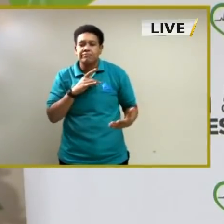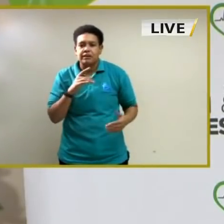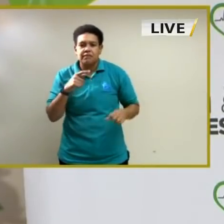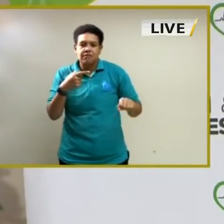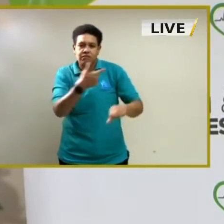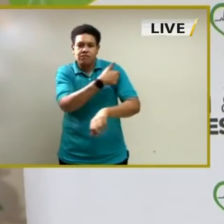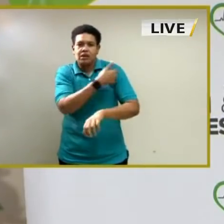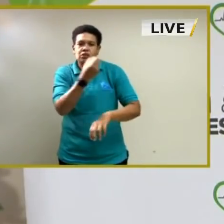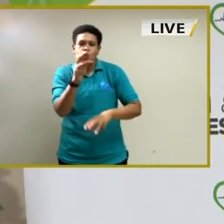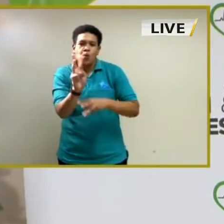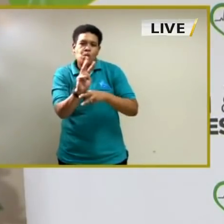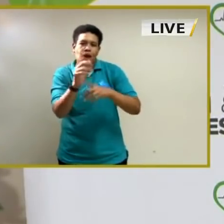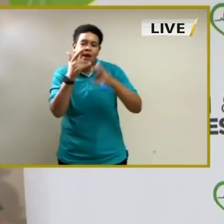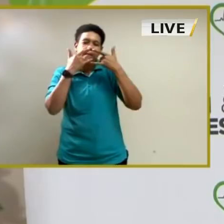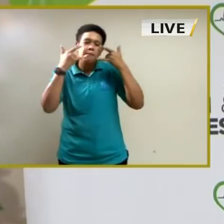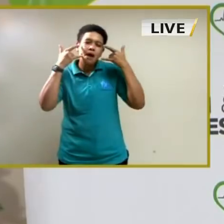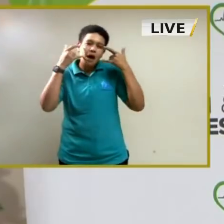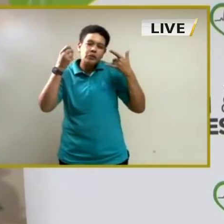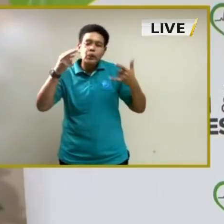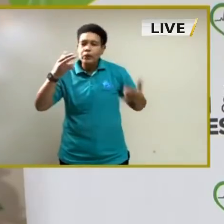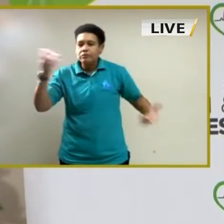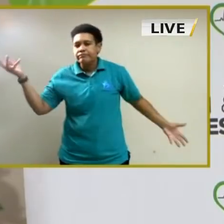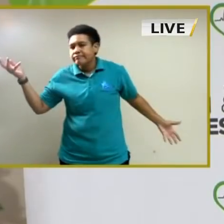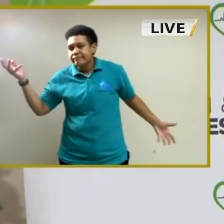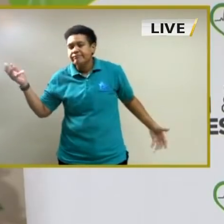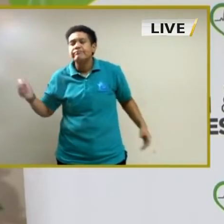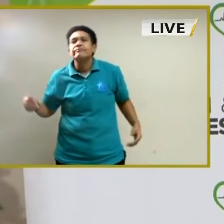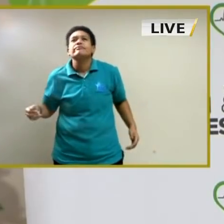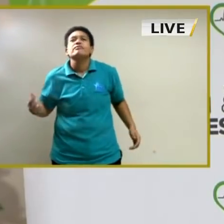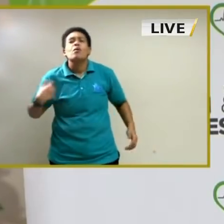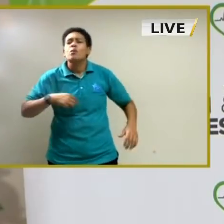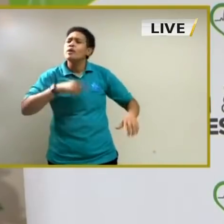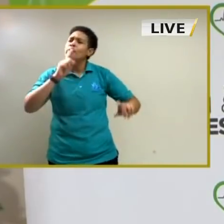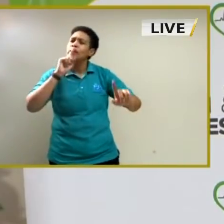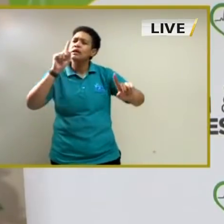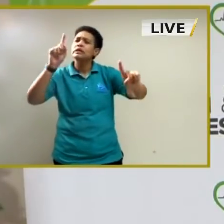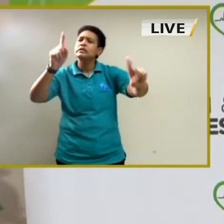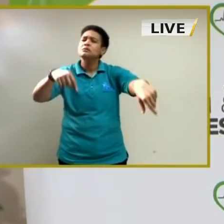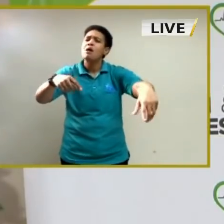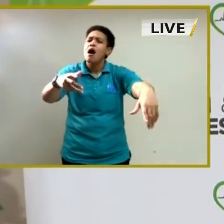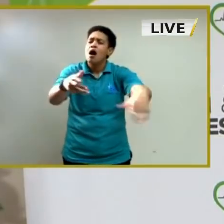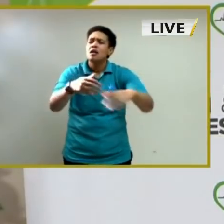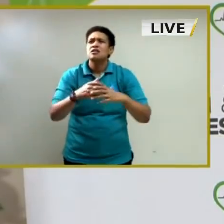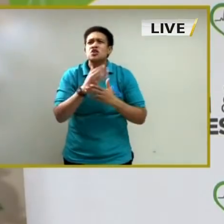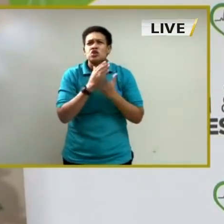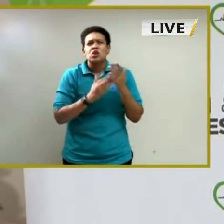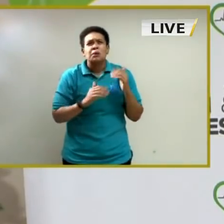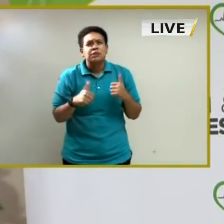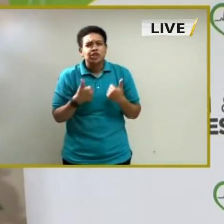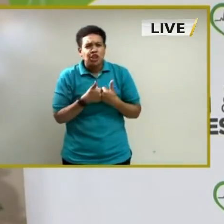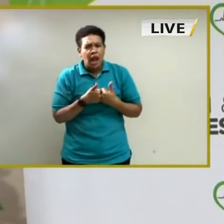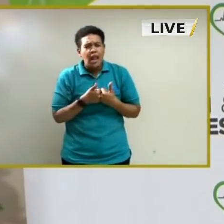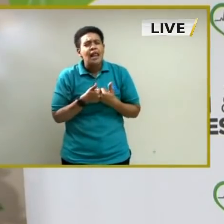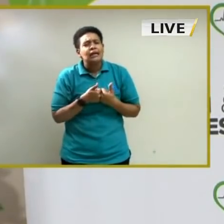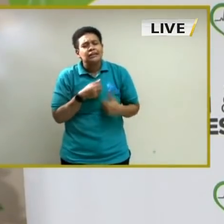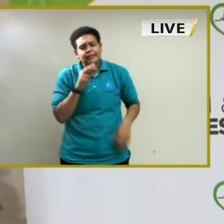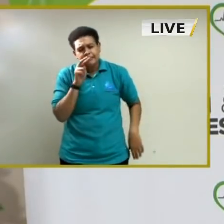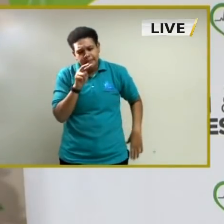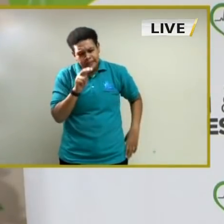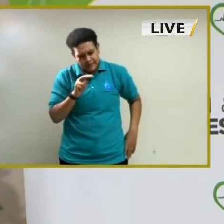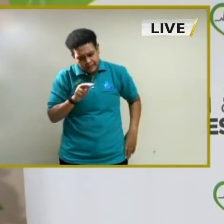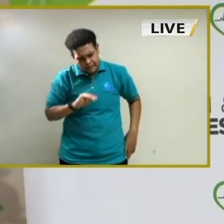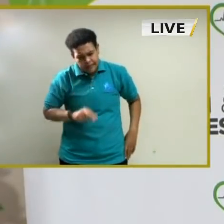or to wear the mask or otherwise. So we responded to some challenges that were the